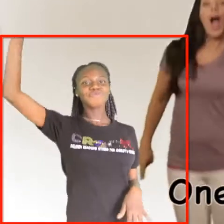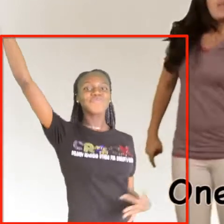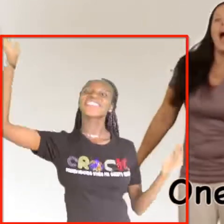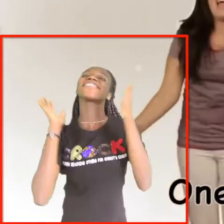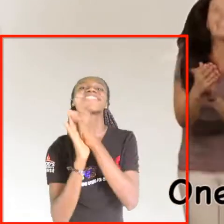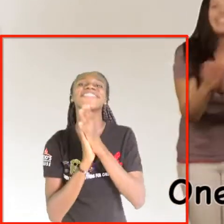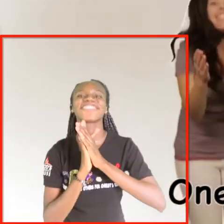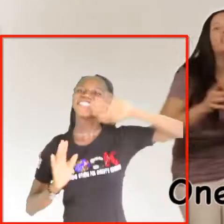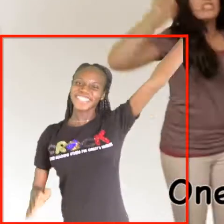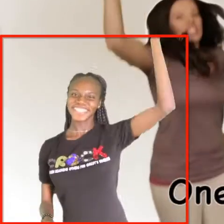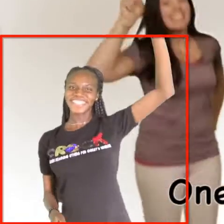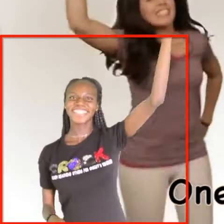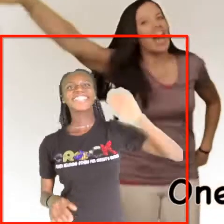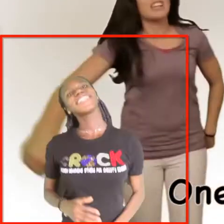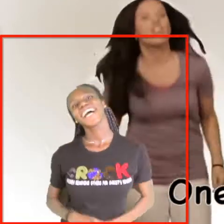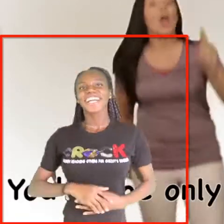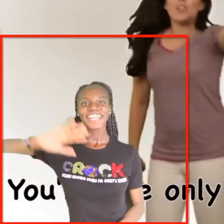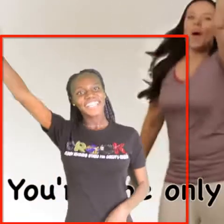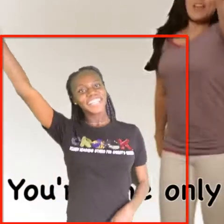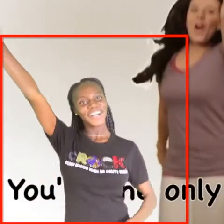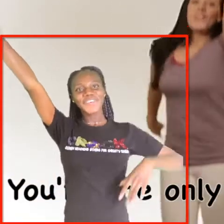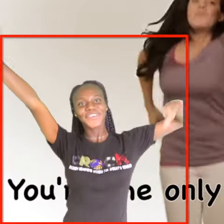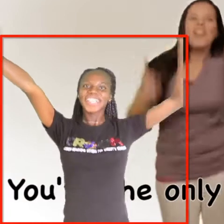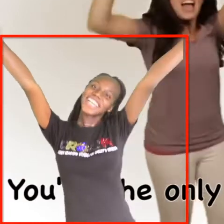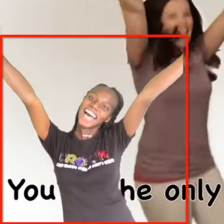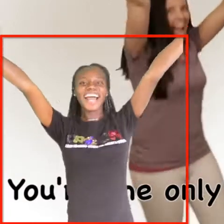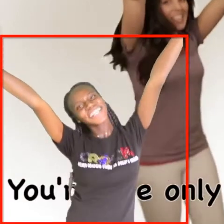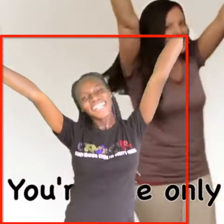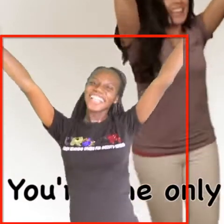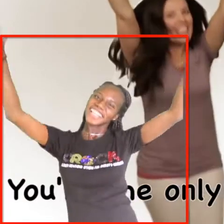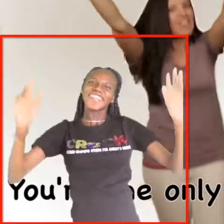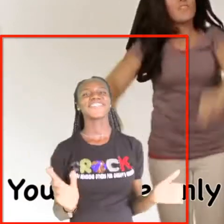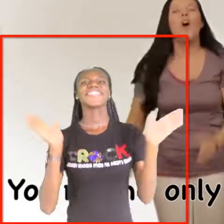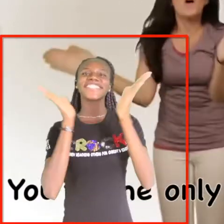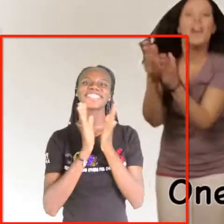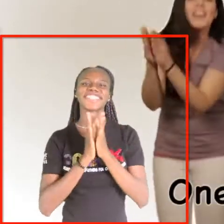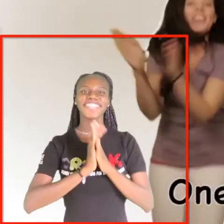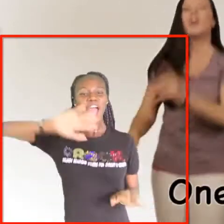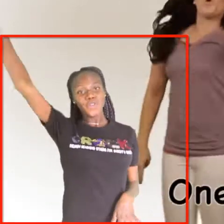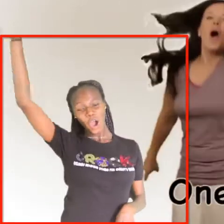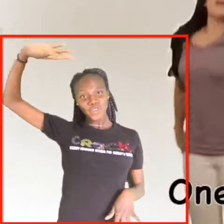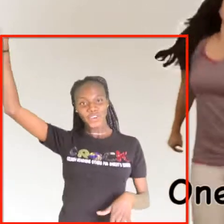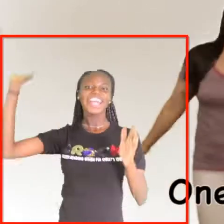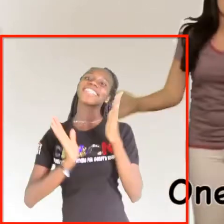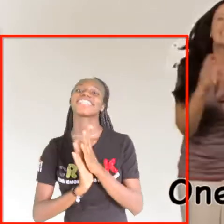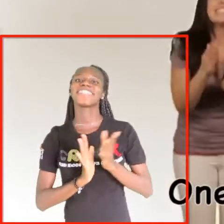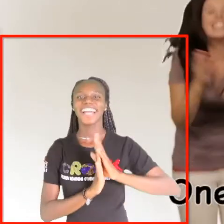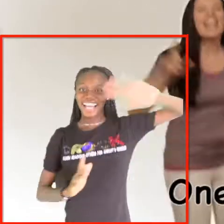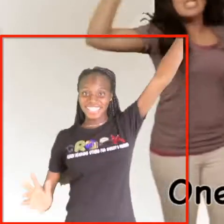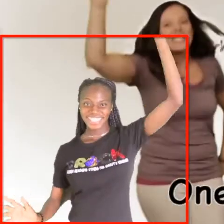you. One way, Jesus, you're the only one that I could live for. One